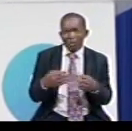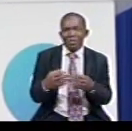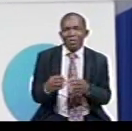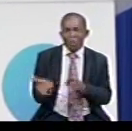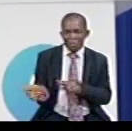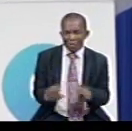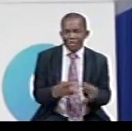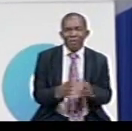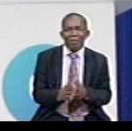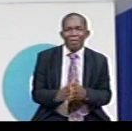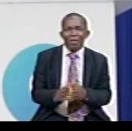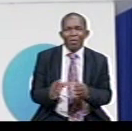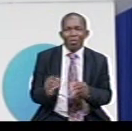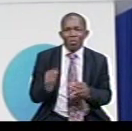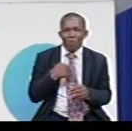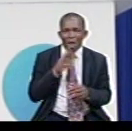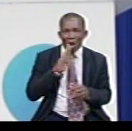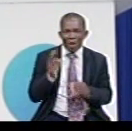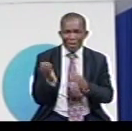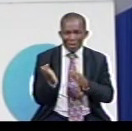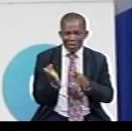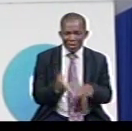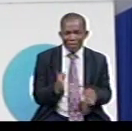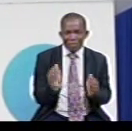We are left with the next half.